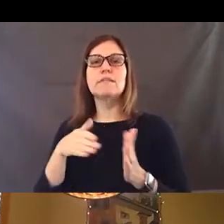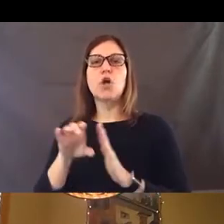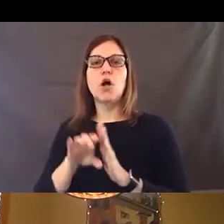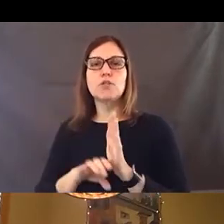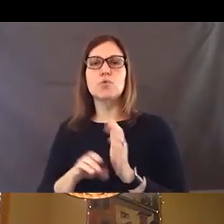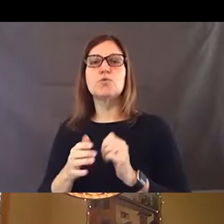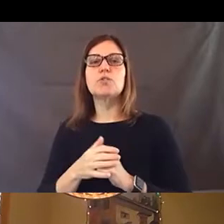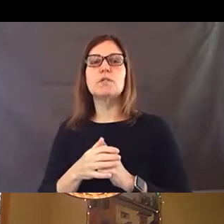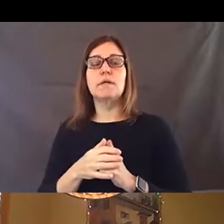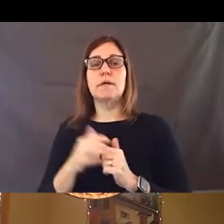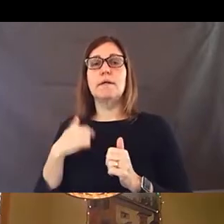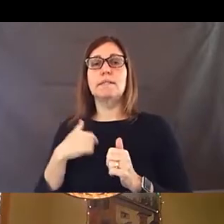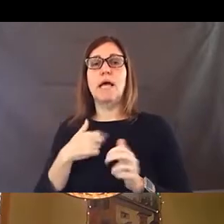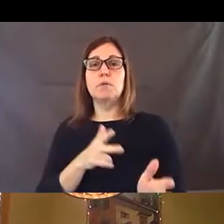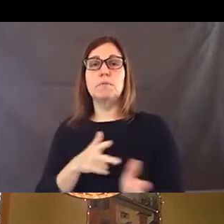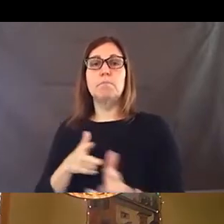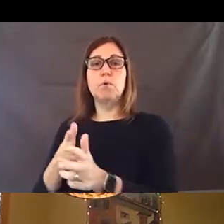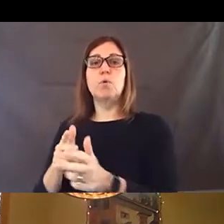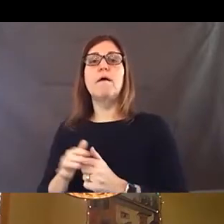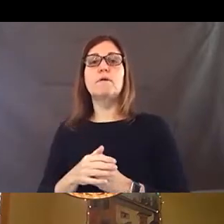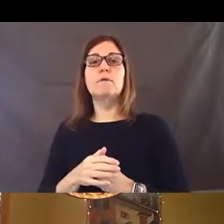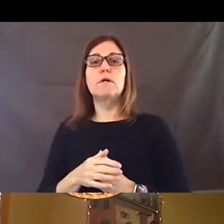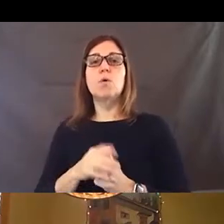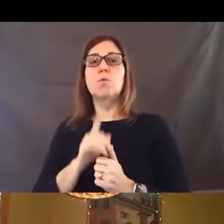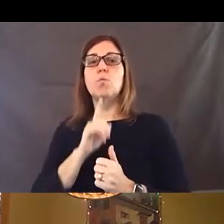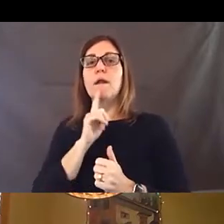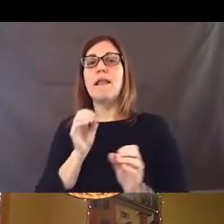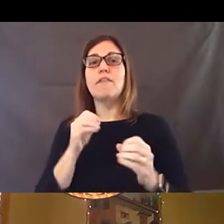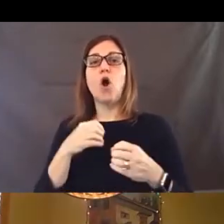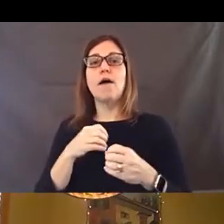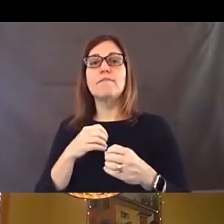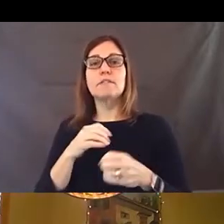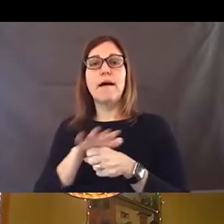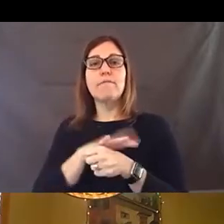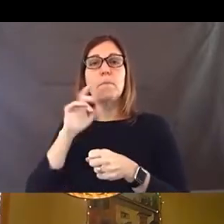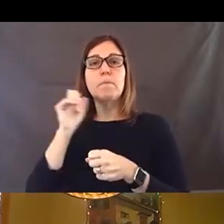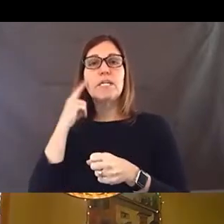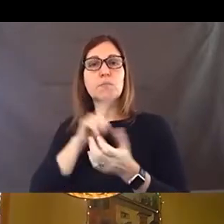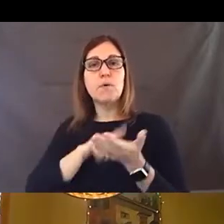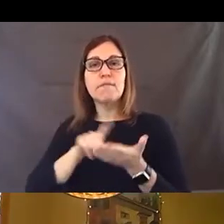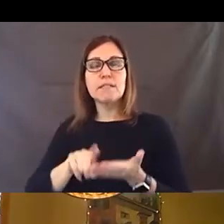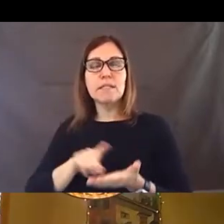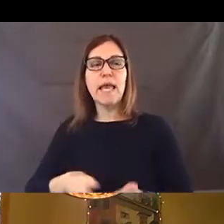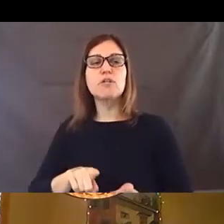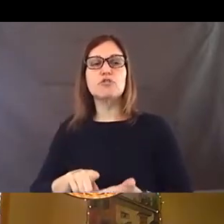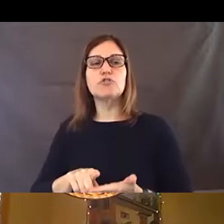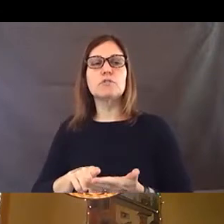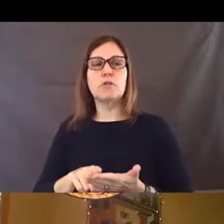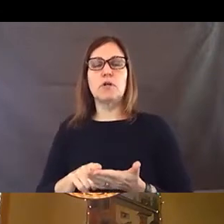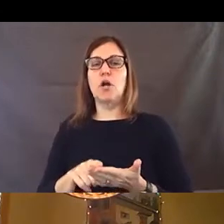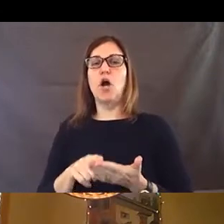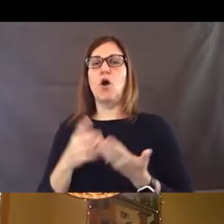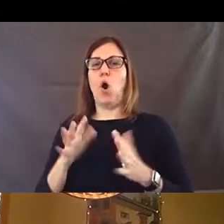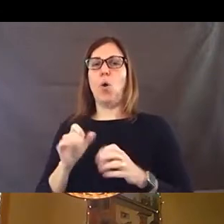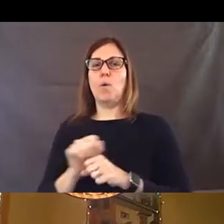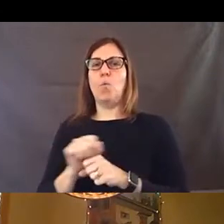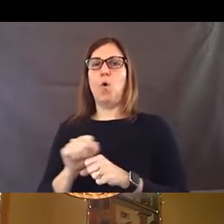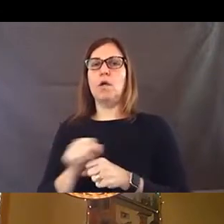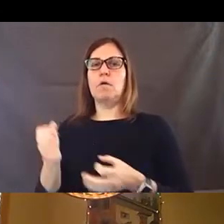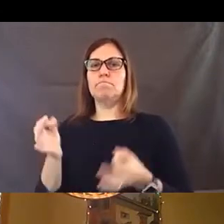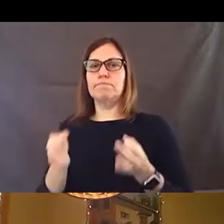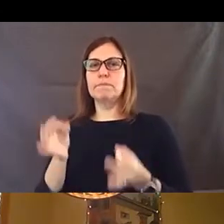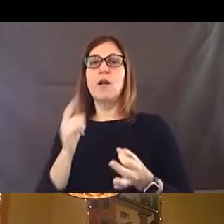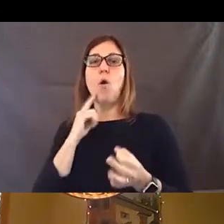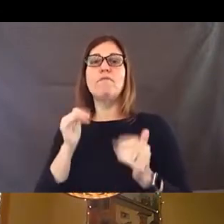over. Now, the Office of Municipal Investigations is already involved in adjudicating this, and hopefully they'll do the correct